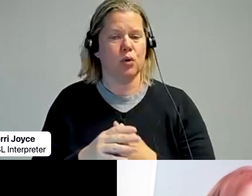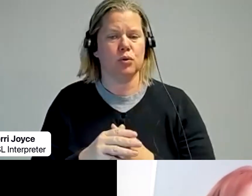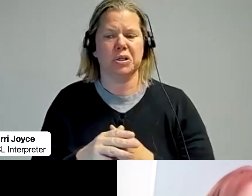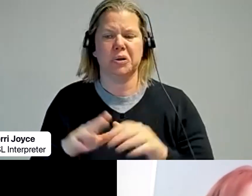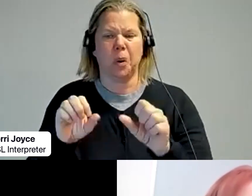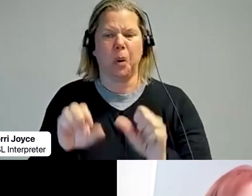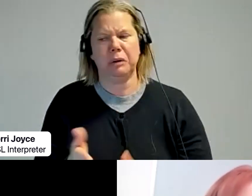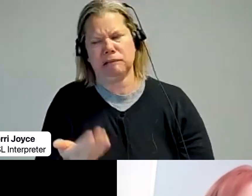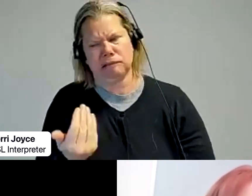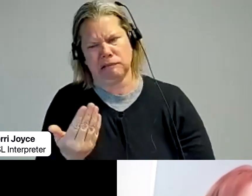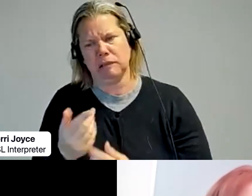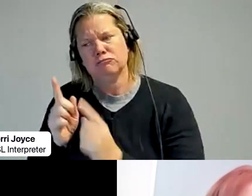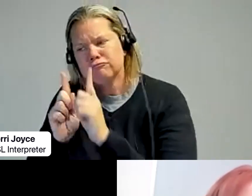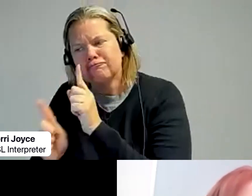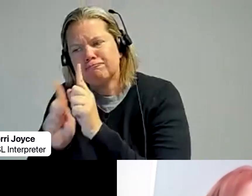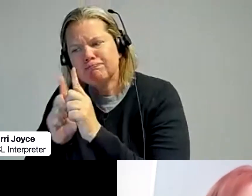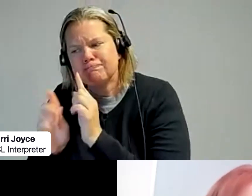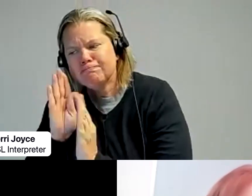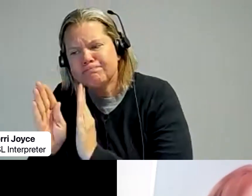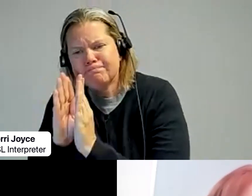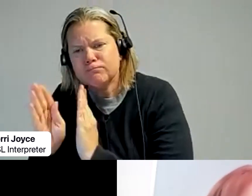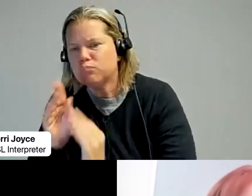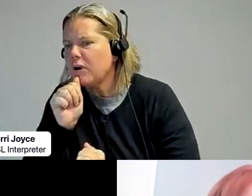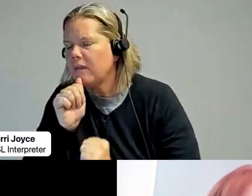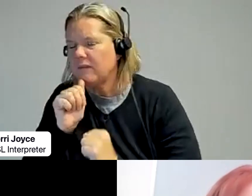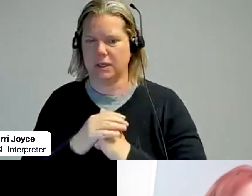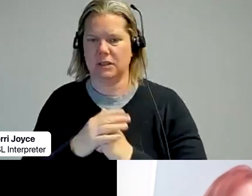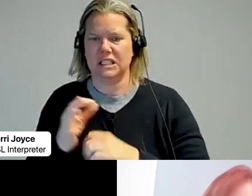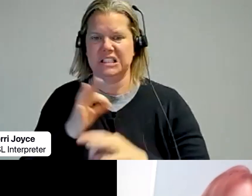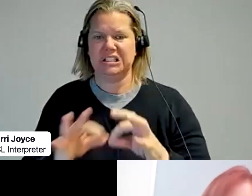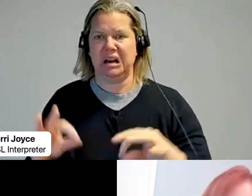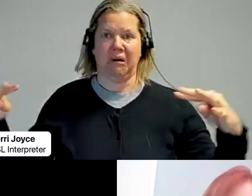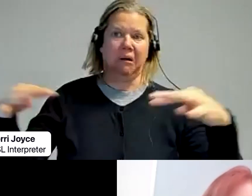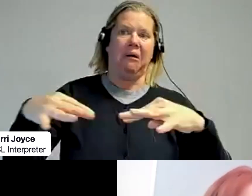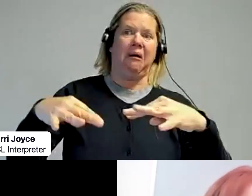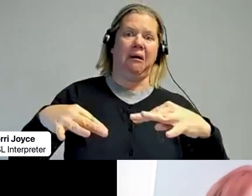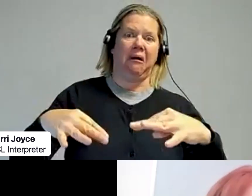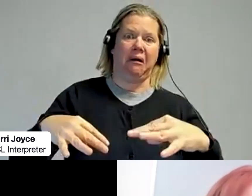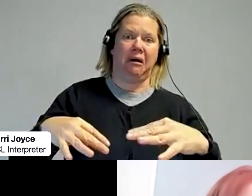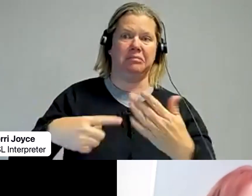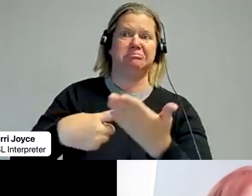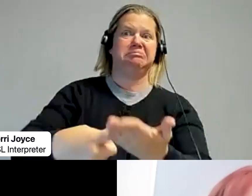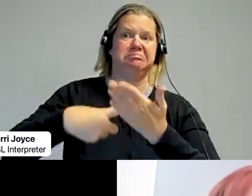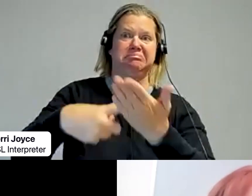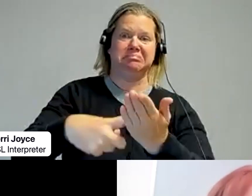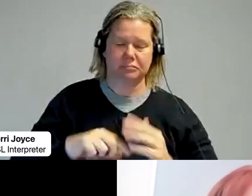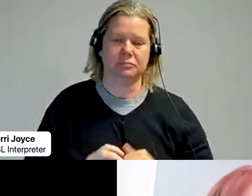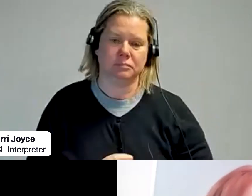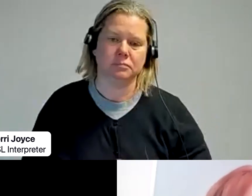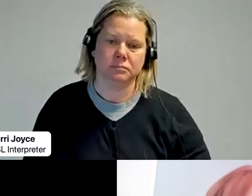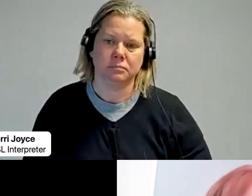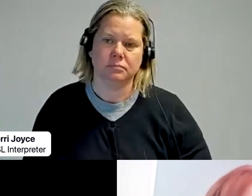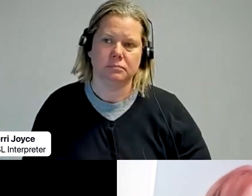aside and kind of deal with that off in private instead of getting the public involved in that